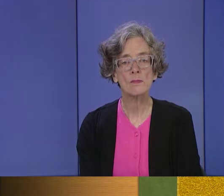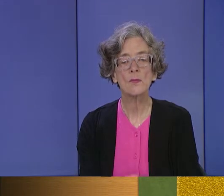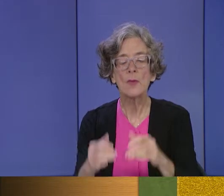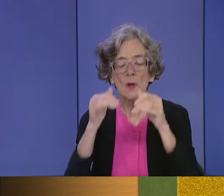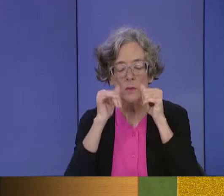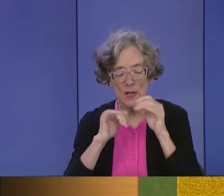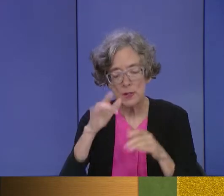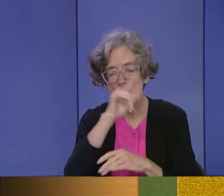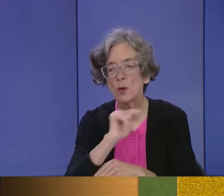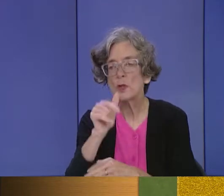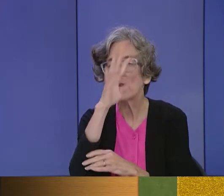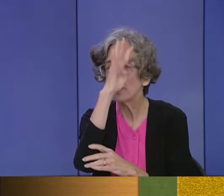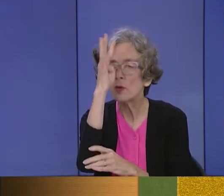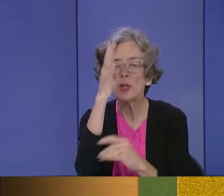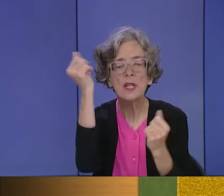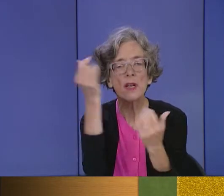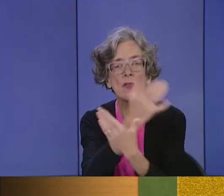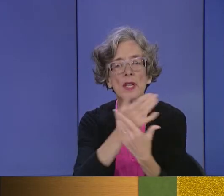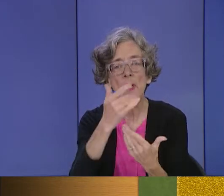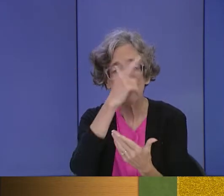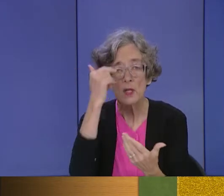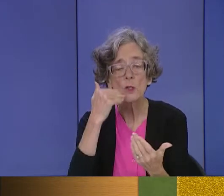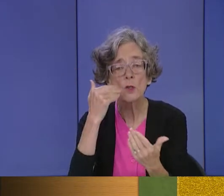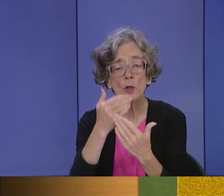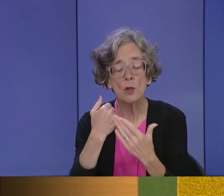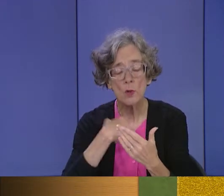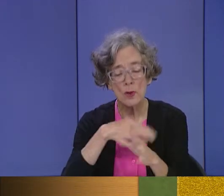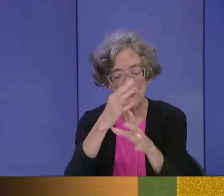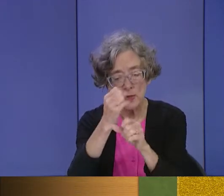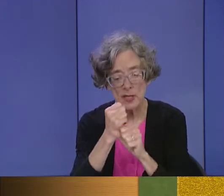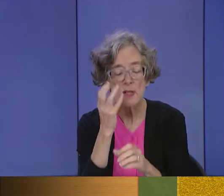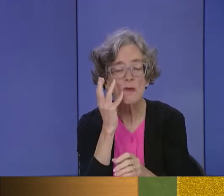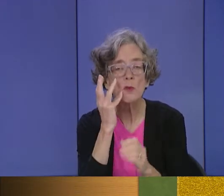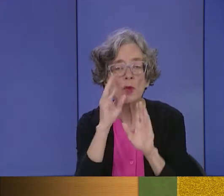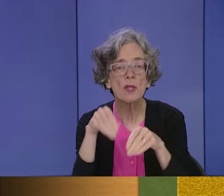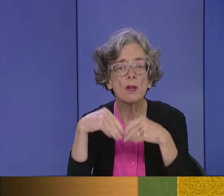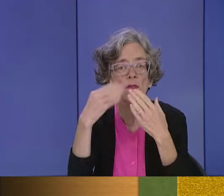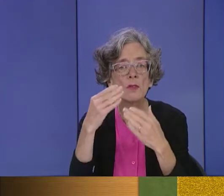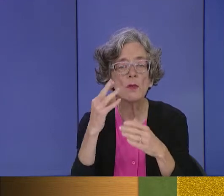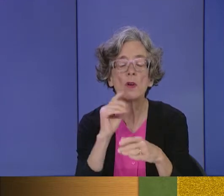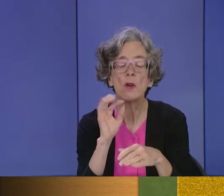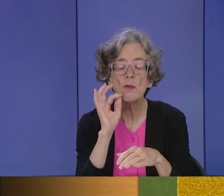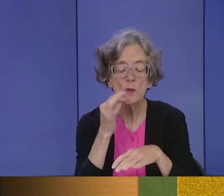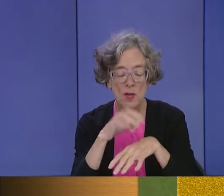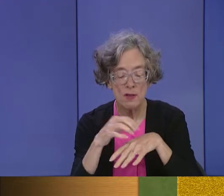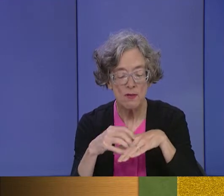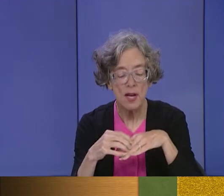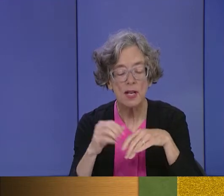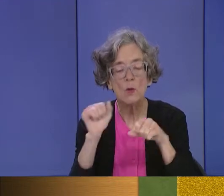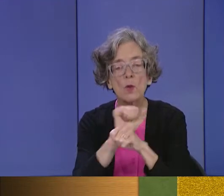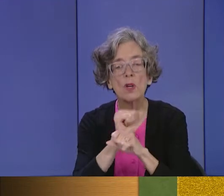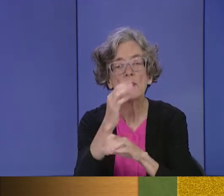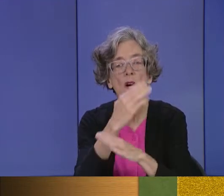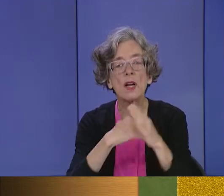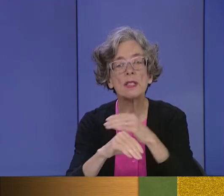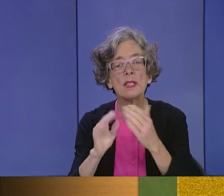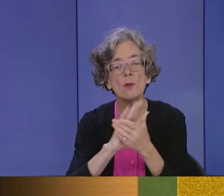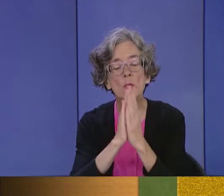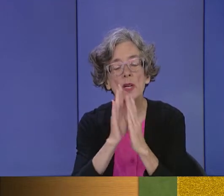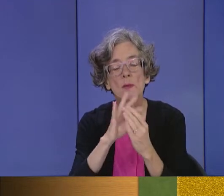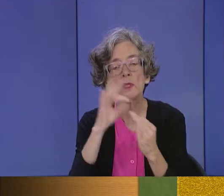Blessed are you, Lord God of all creation, for through your goodness we have received the wine we offer you, fruit of the vine and work of human hands, that will become our spiritual